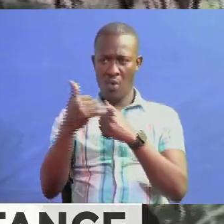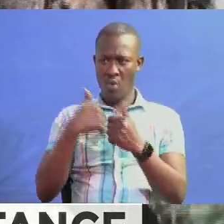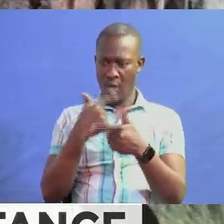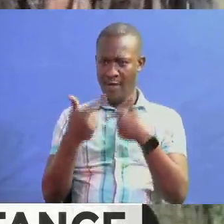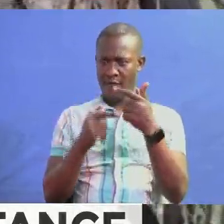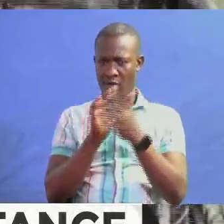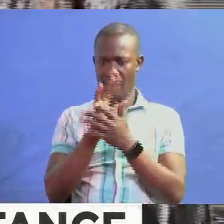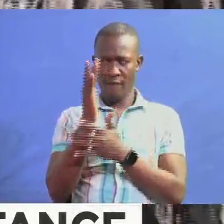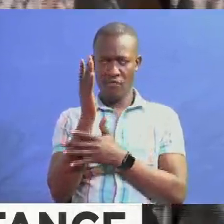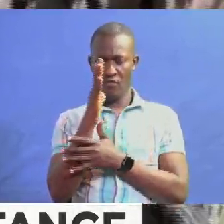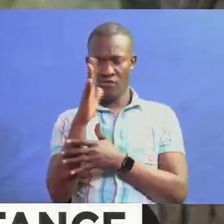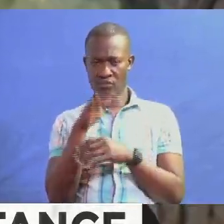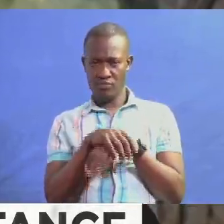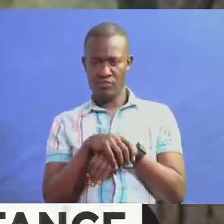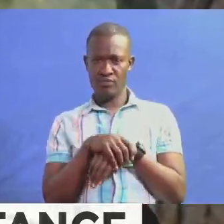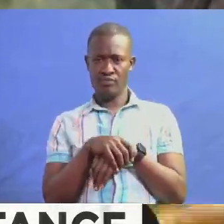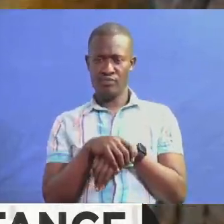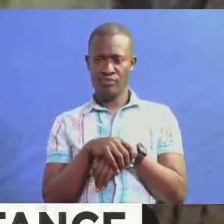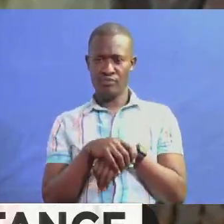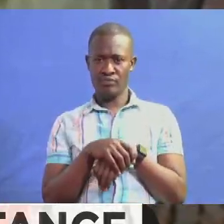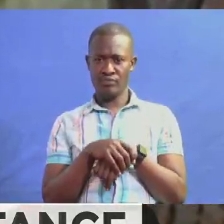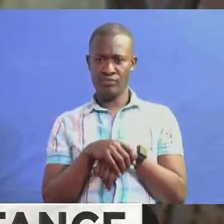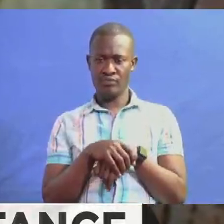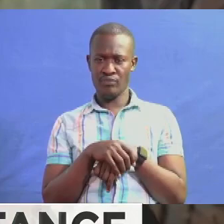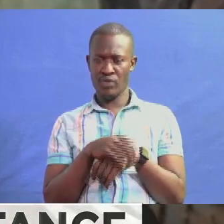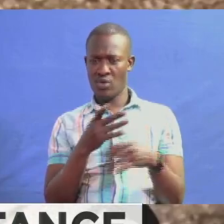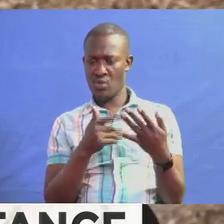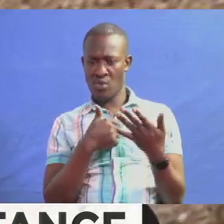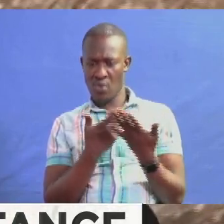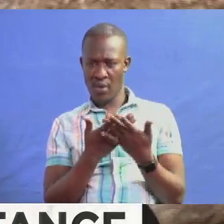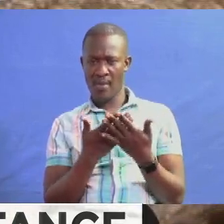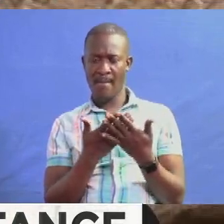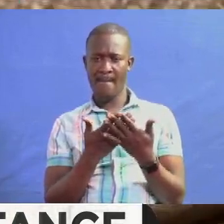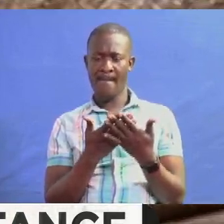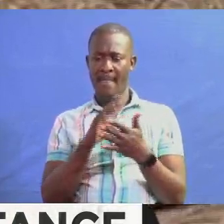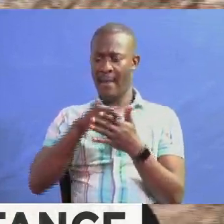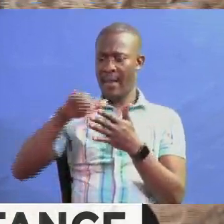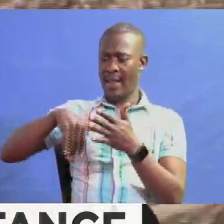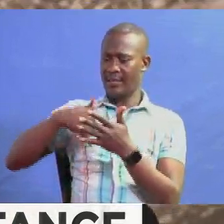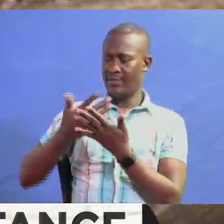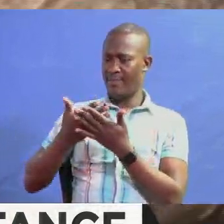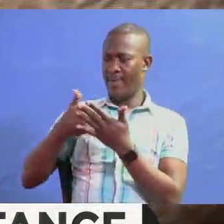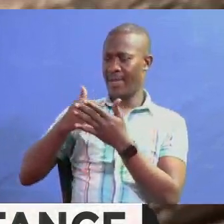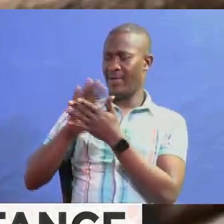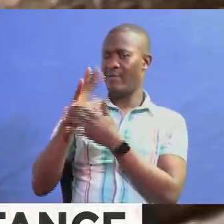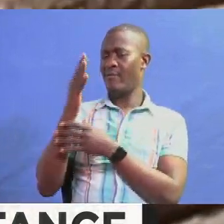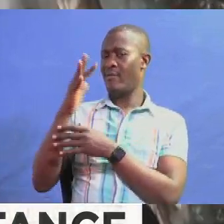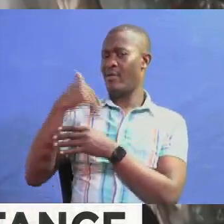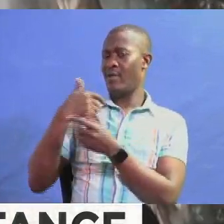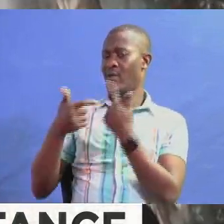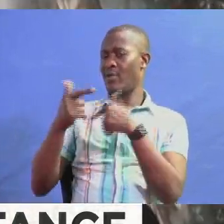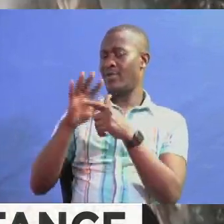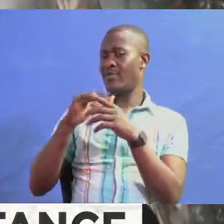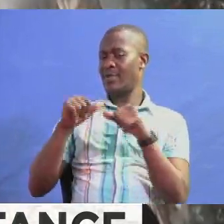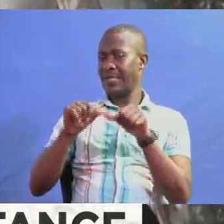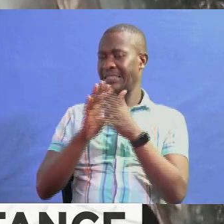the forest. I'm currently limbing up this tree. Left behind in a forest, wood chips and thinned out logs can